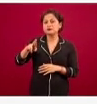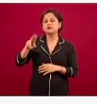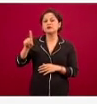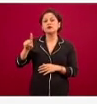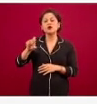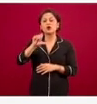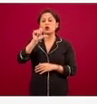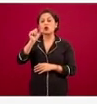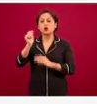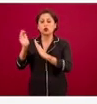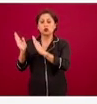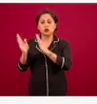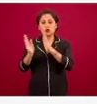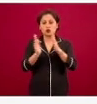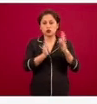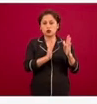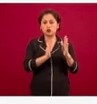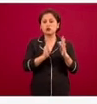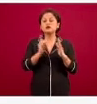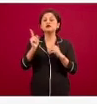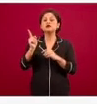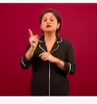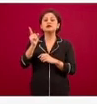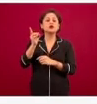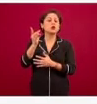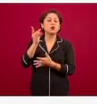these are the ones that